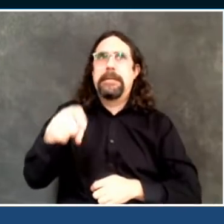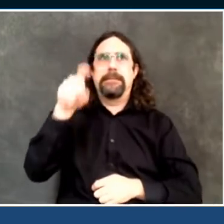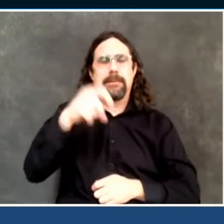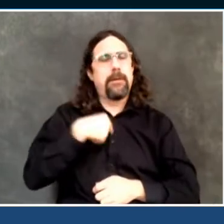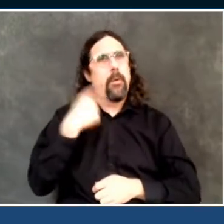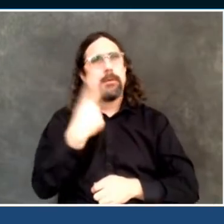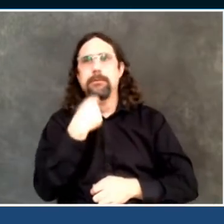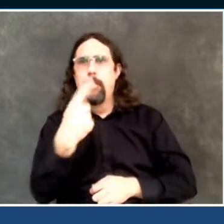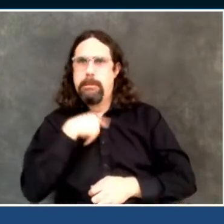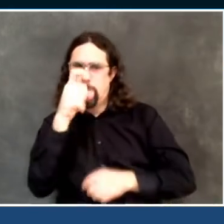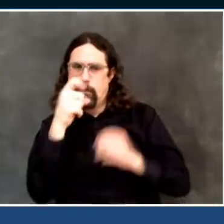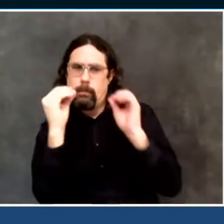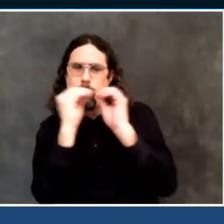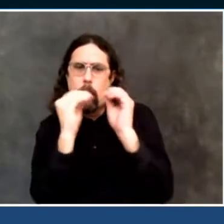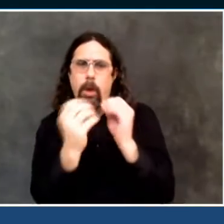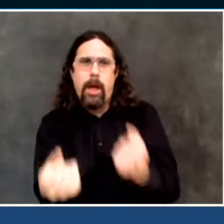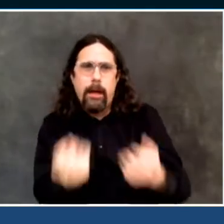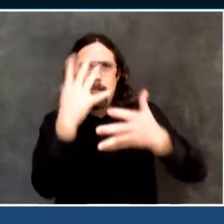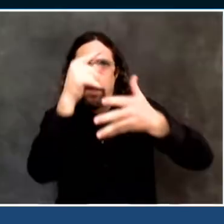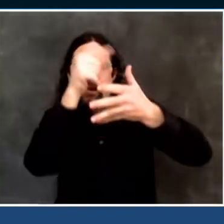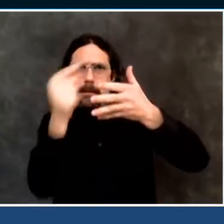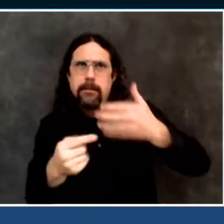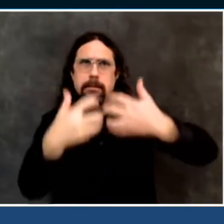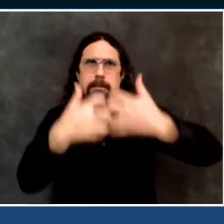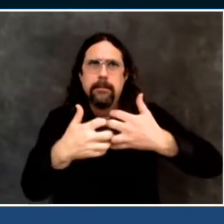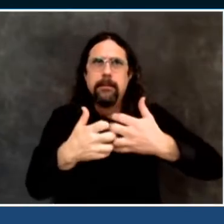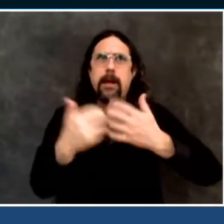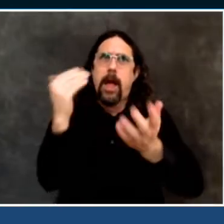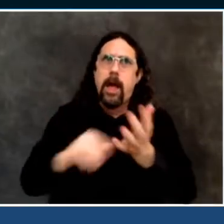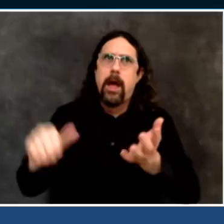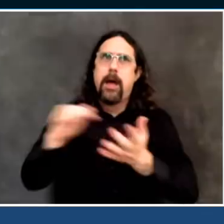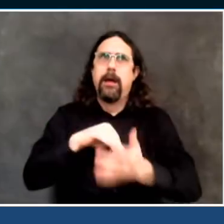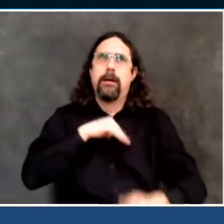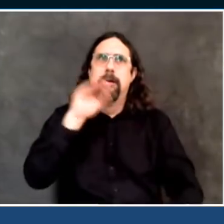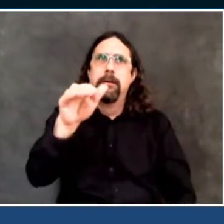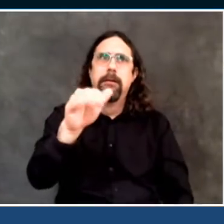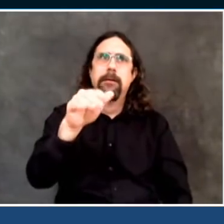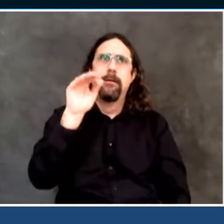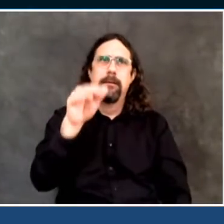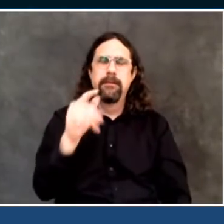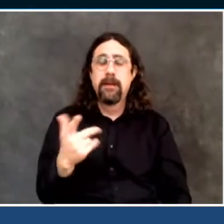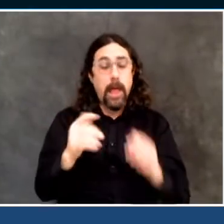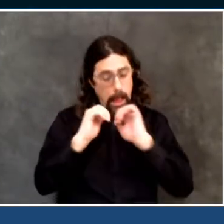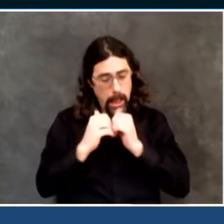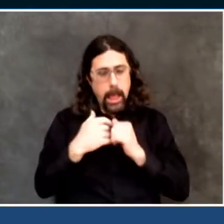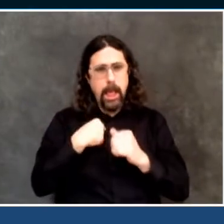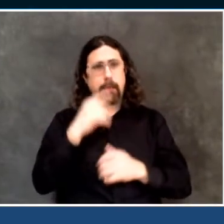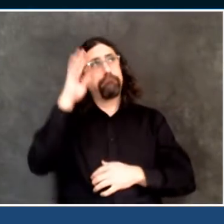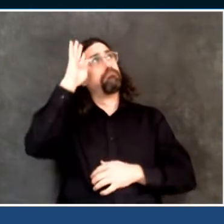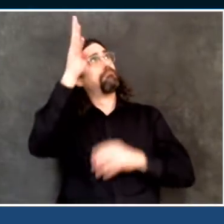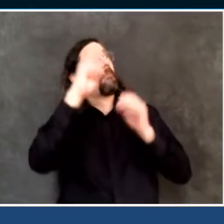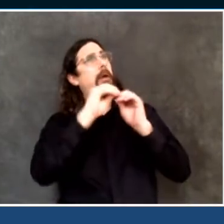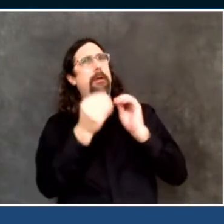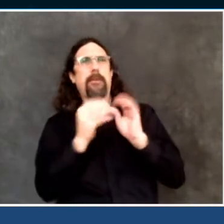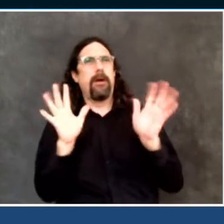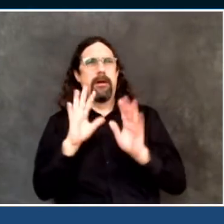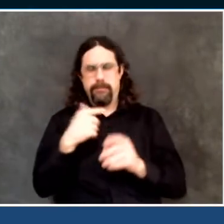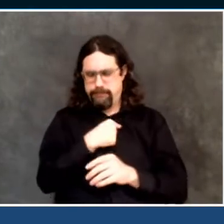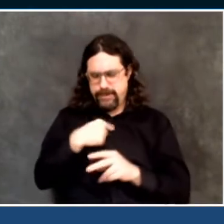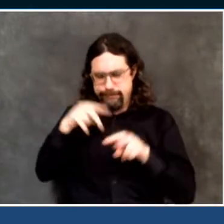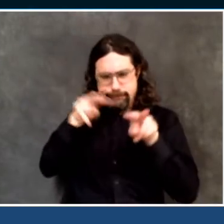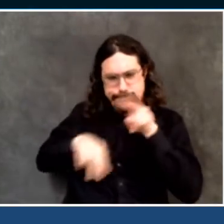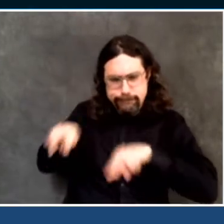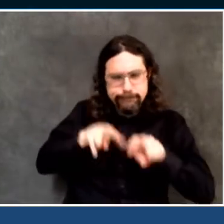clear patterns in the use of ventilators. And in the last few days, we've actually